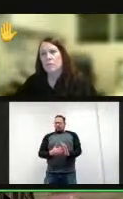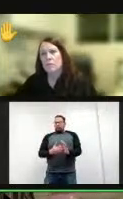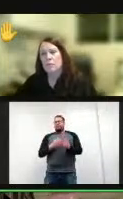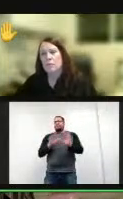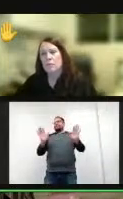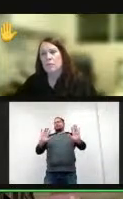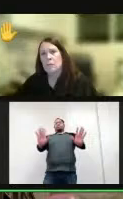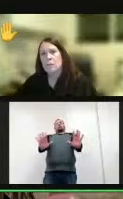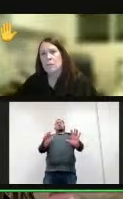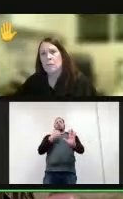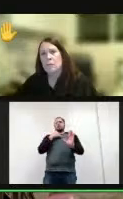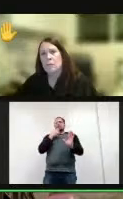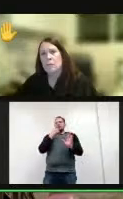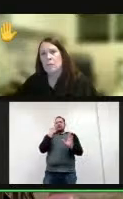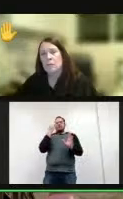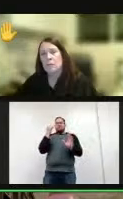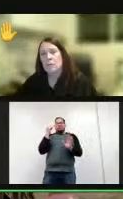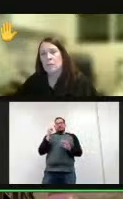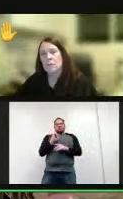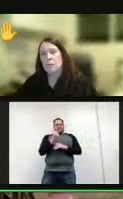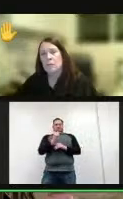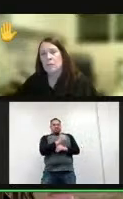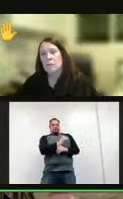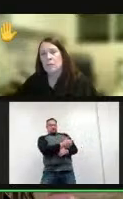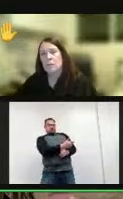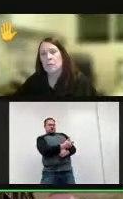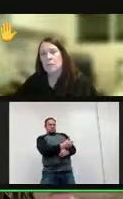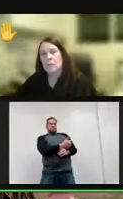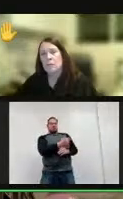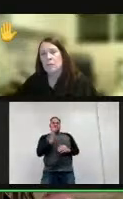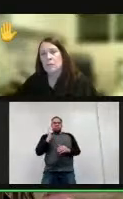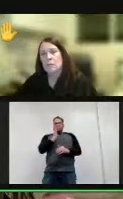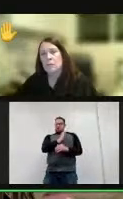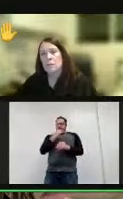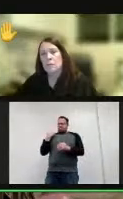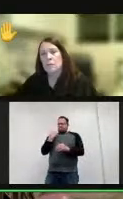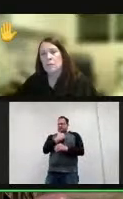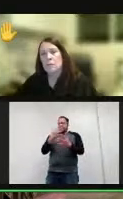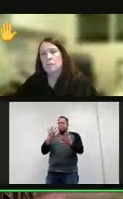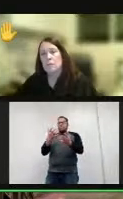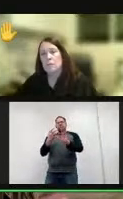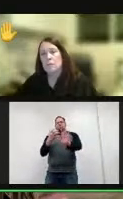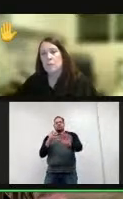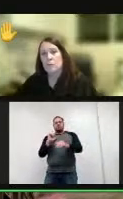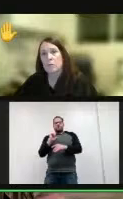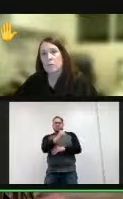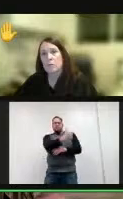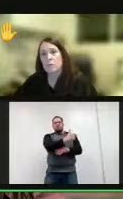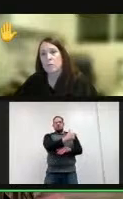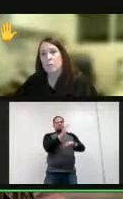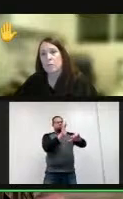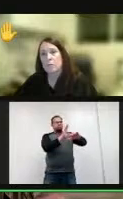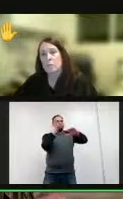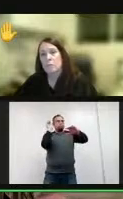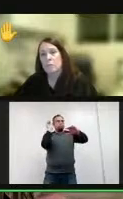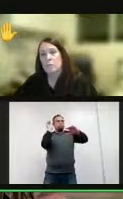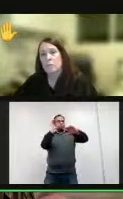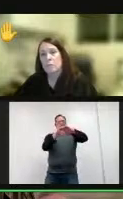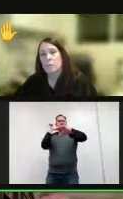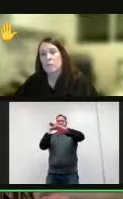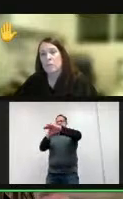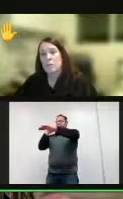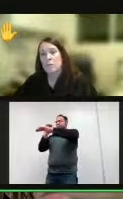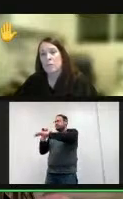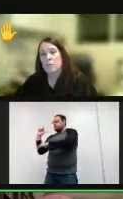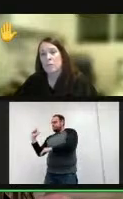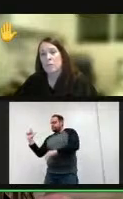I would say if we do a round robin and if there is a board member that wants, well, you will do a round robin. So you'll call on each board member in turn. And I think a board